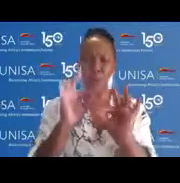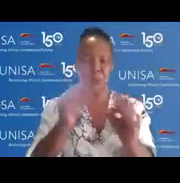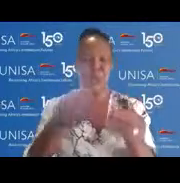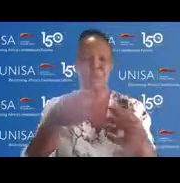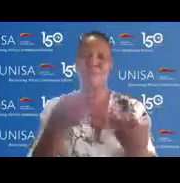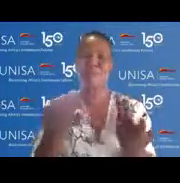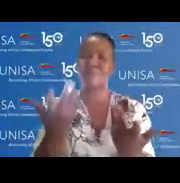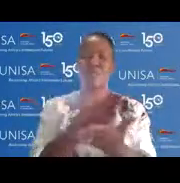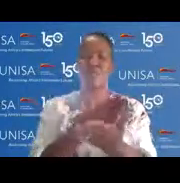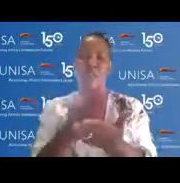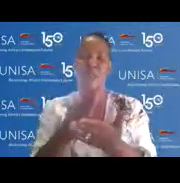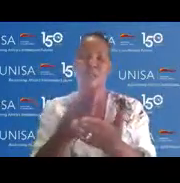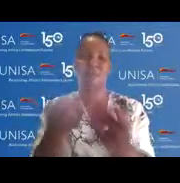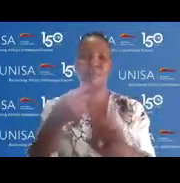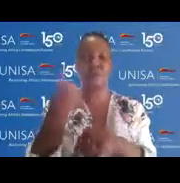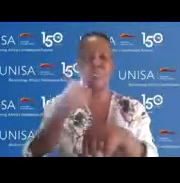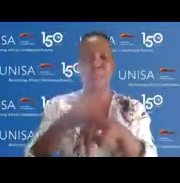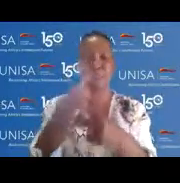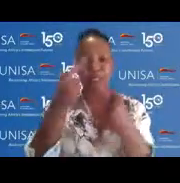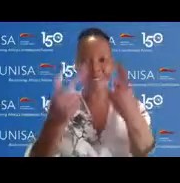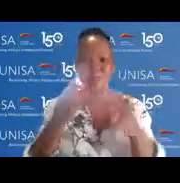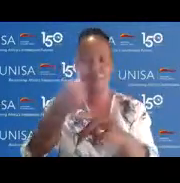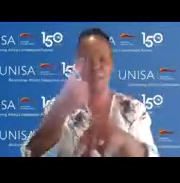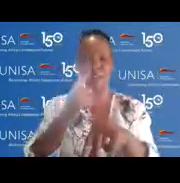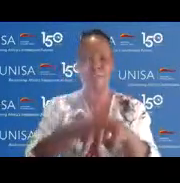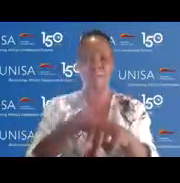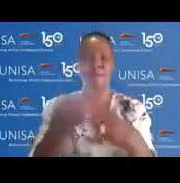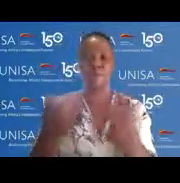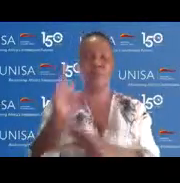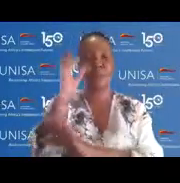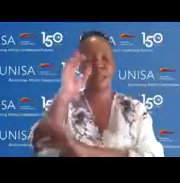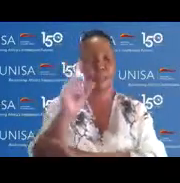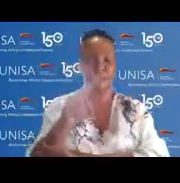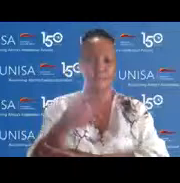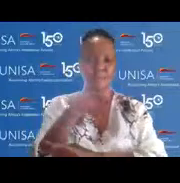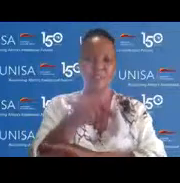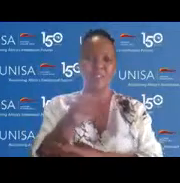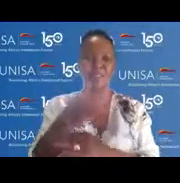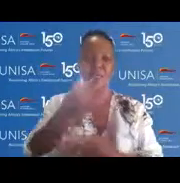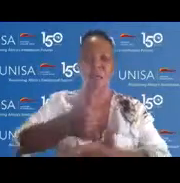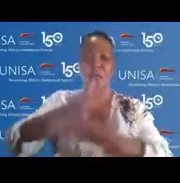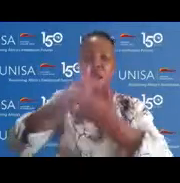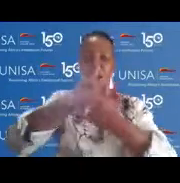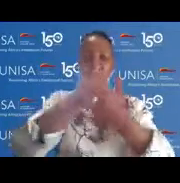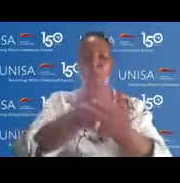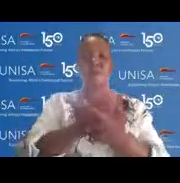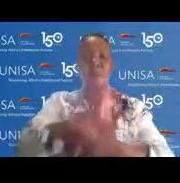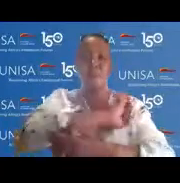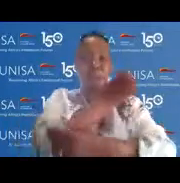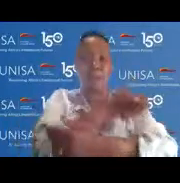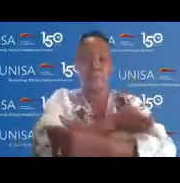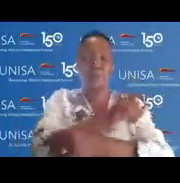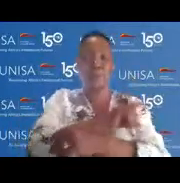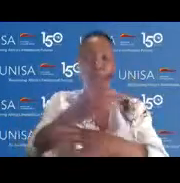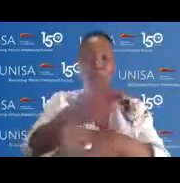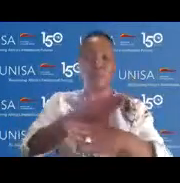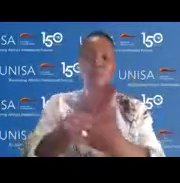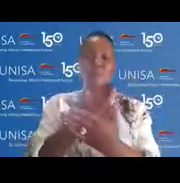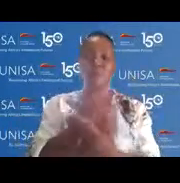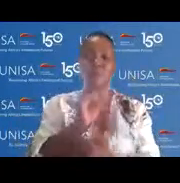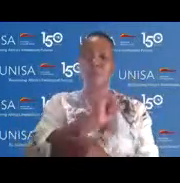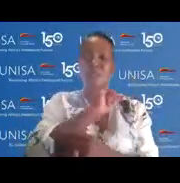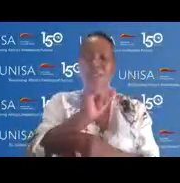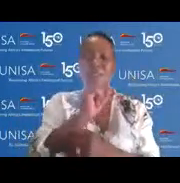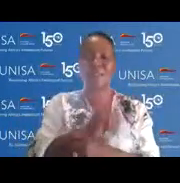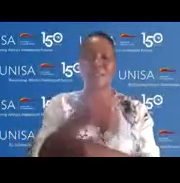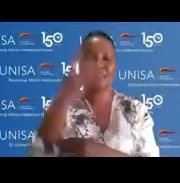it's the first time you'll be seeing them. But remember, guys, this is to help you, empower you to make the most of the smartphone and the data